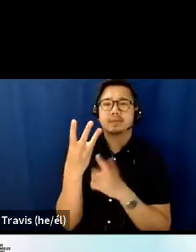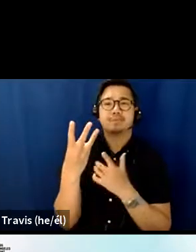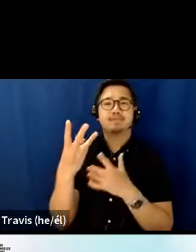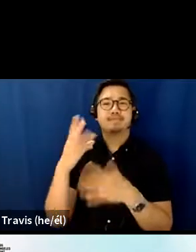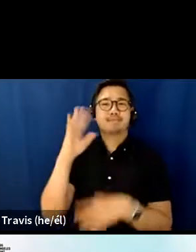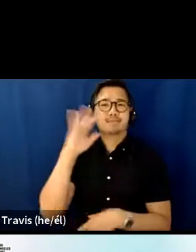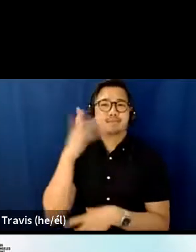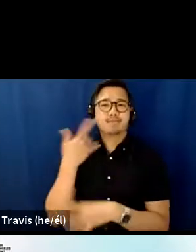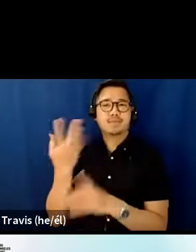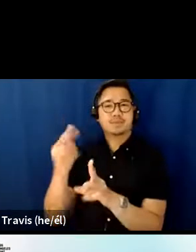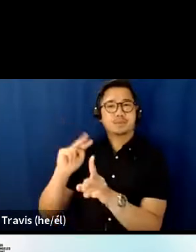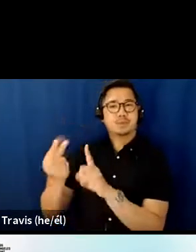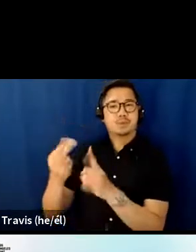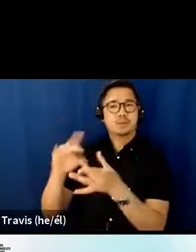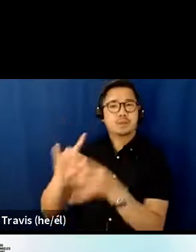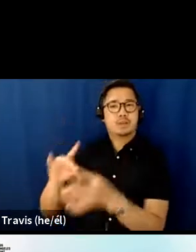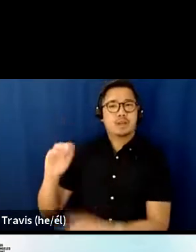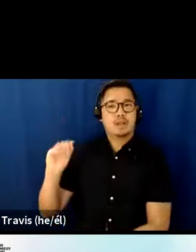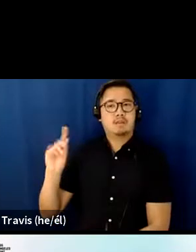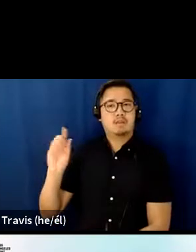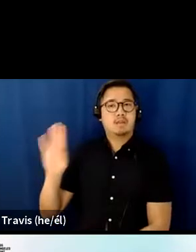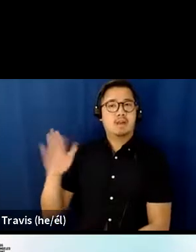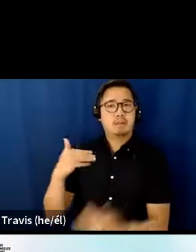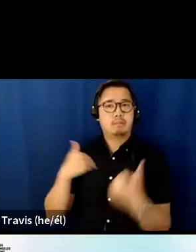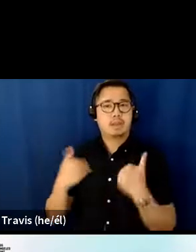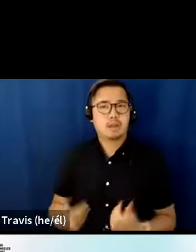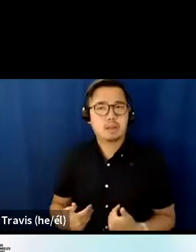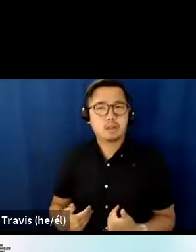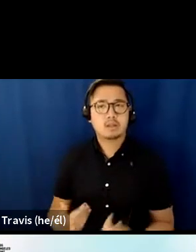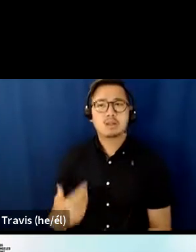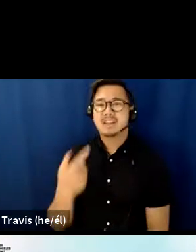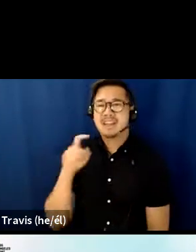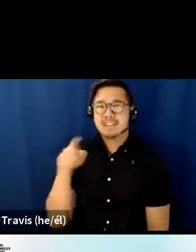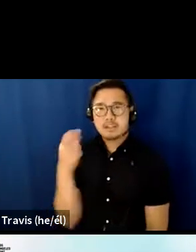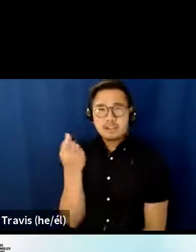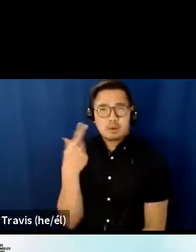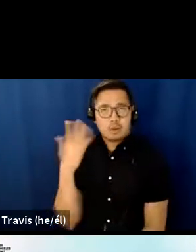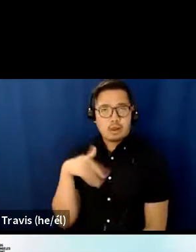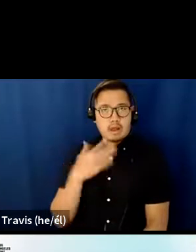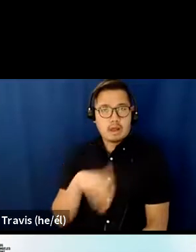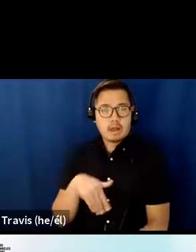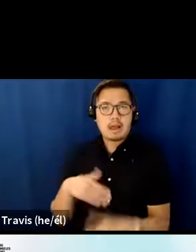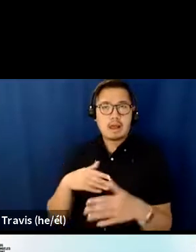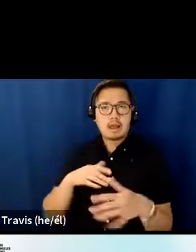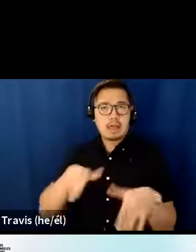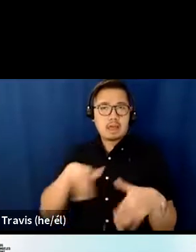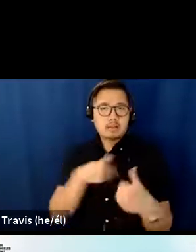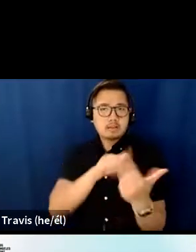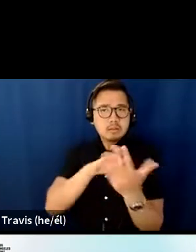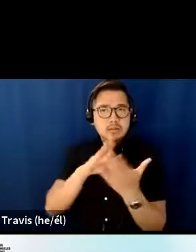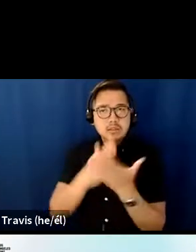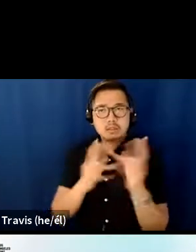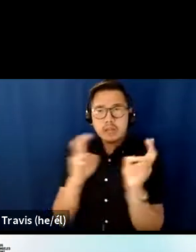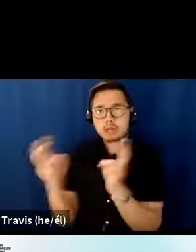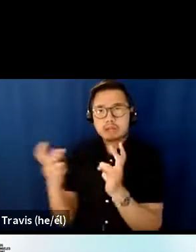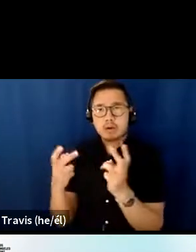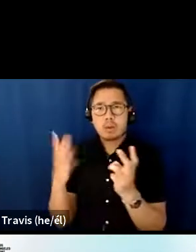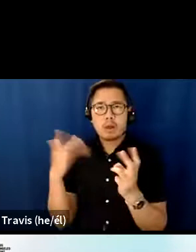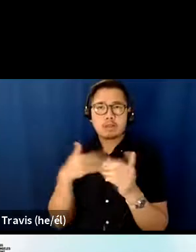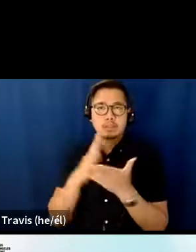must be addressed in order to understand why certain things are not being addressed. And we have to look at that.